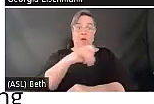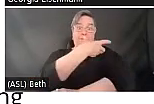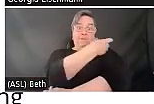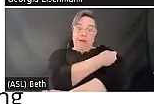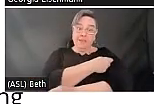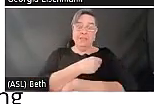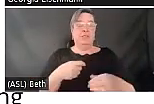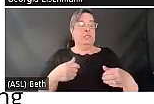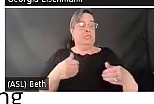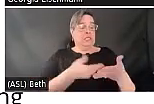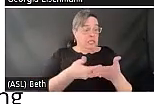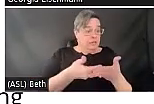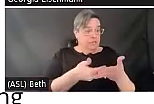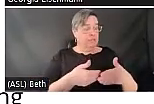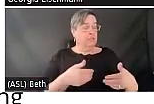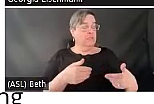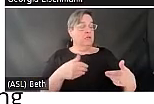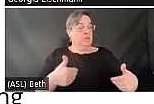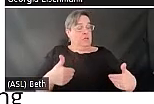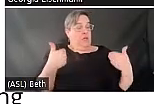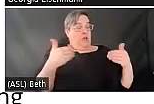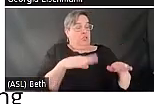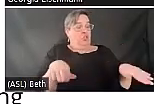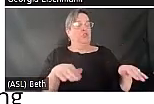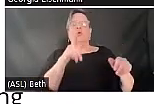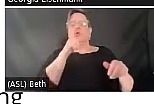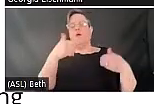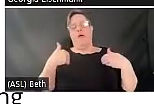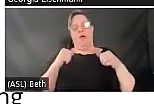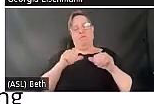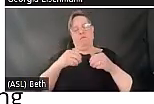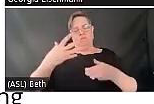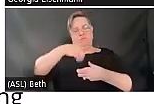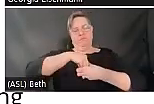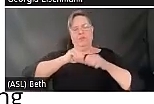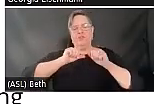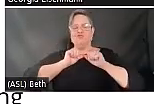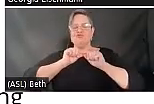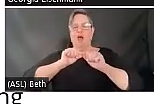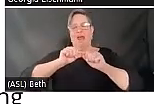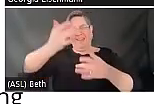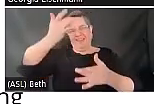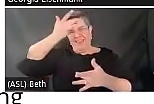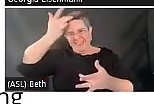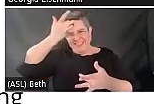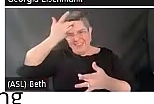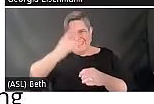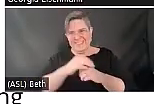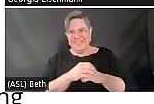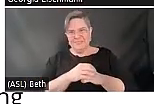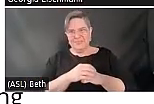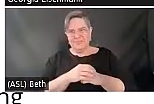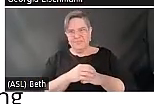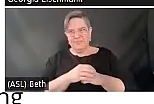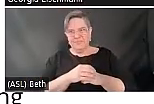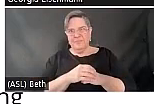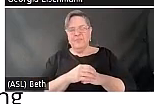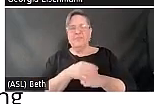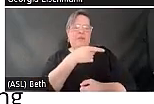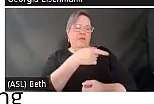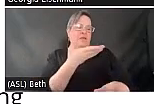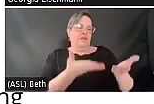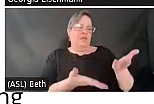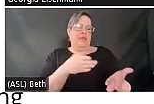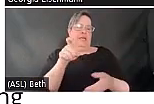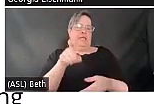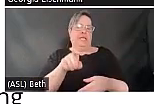children who have chronic illness and could potentially need it for even their second season, and that's the 8 to 19